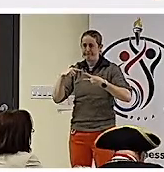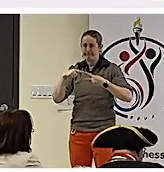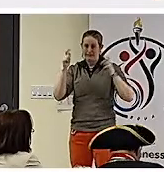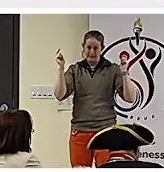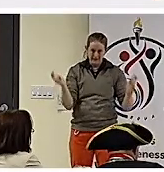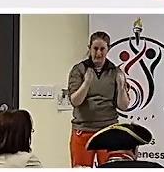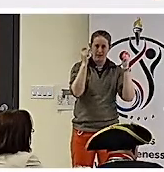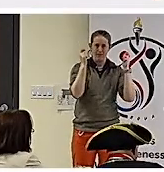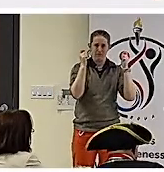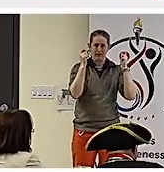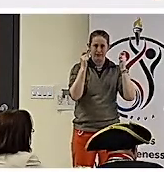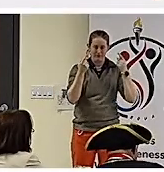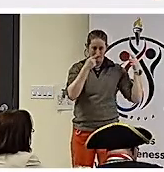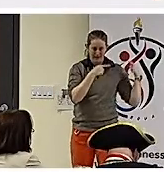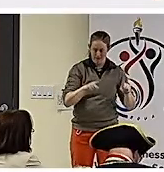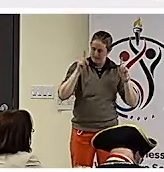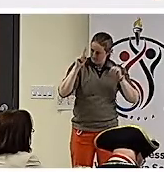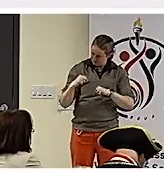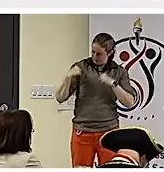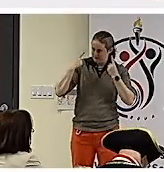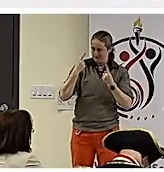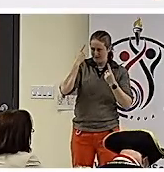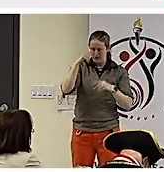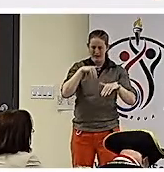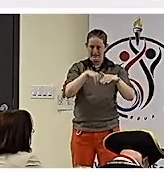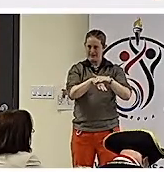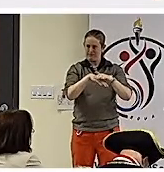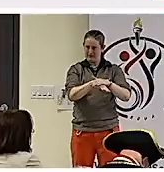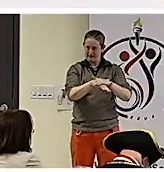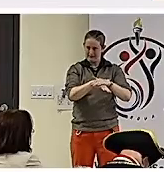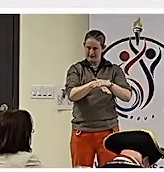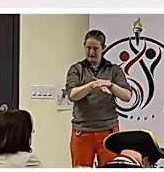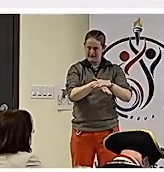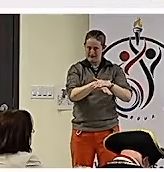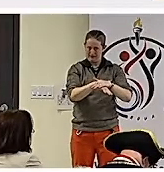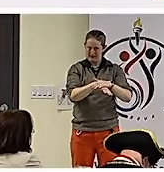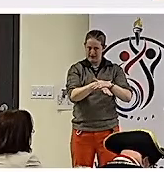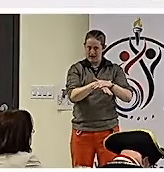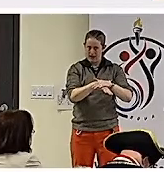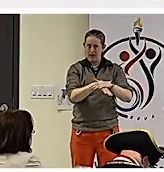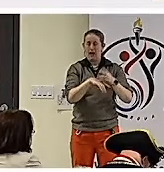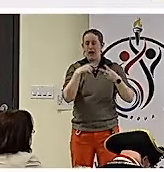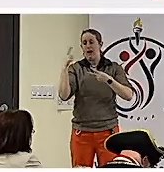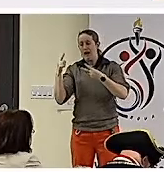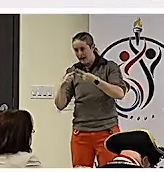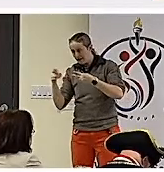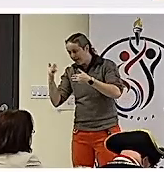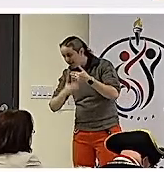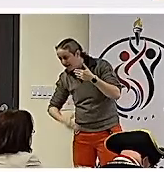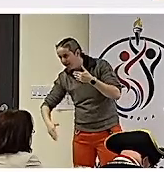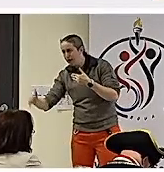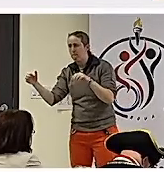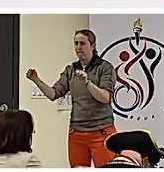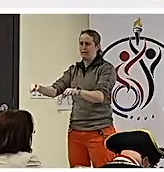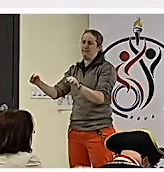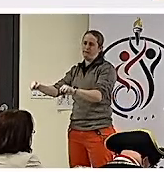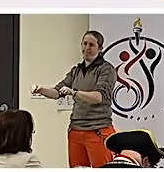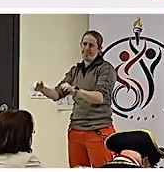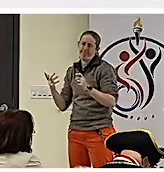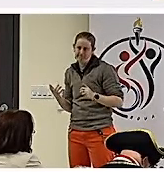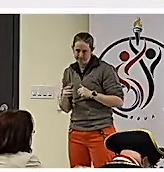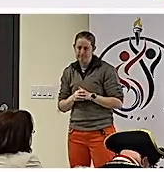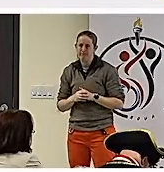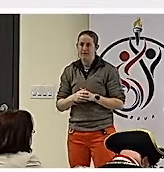what has happened to increase accessibility and the potential of things to come. And that's what we focus on,